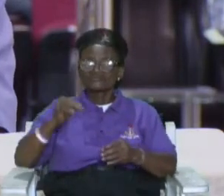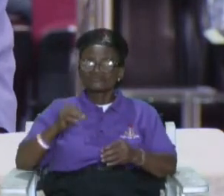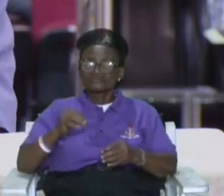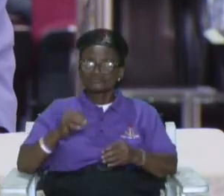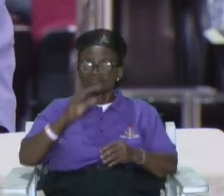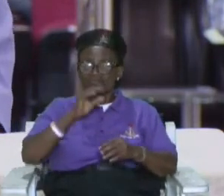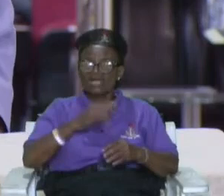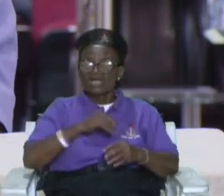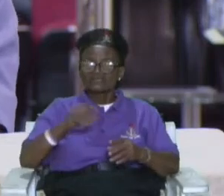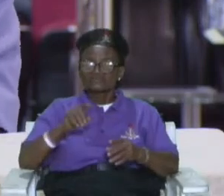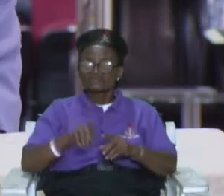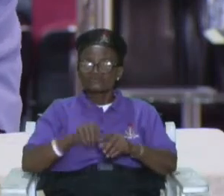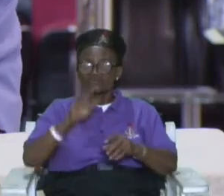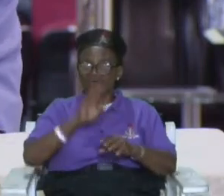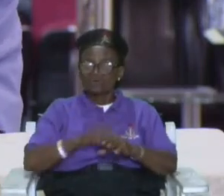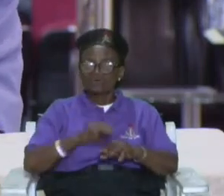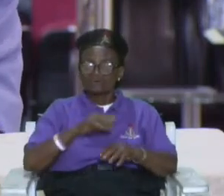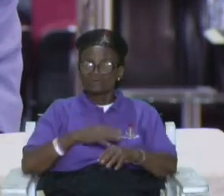And he decreed,